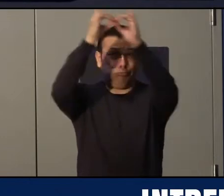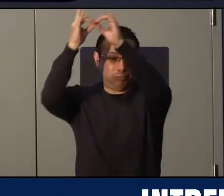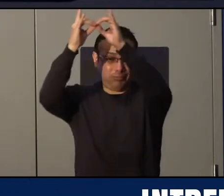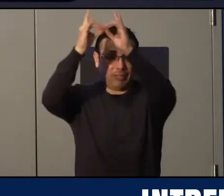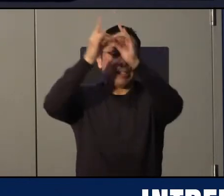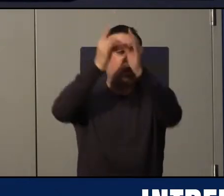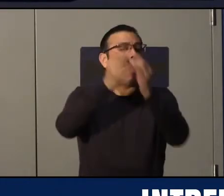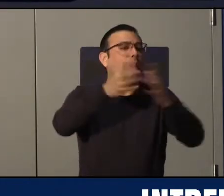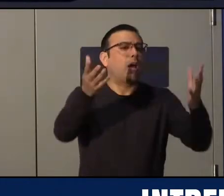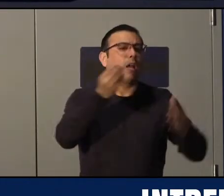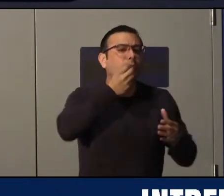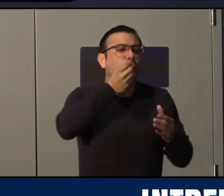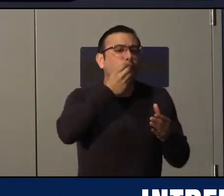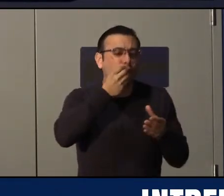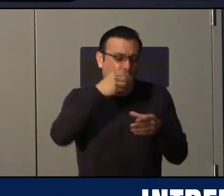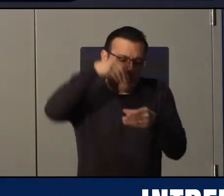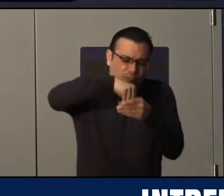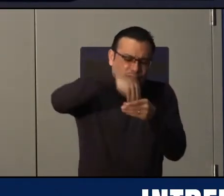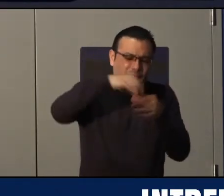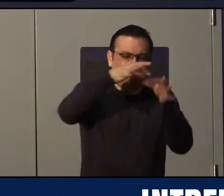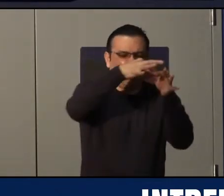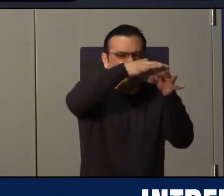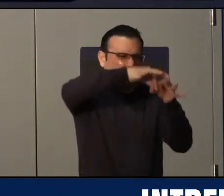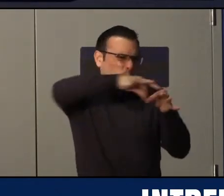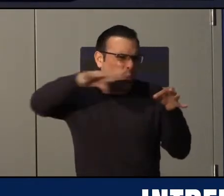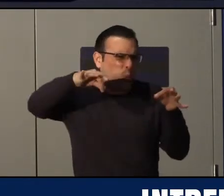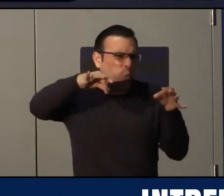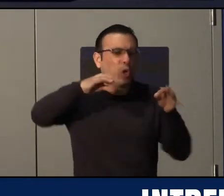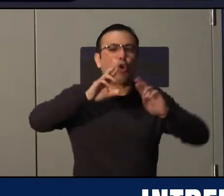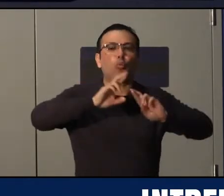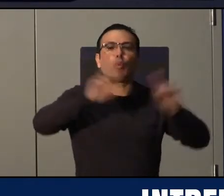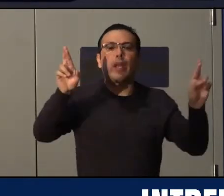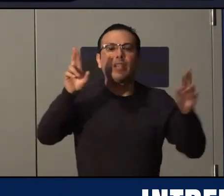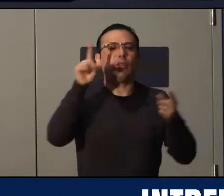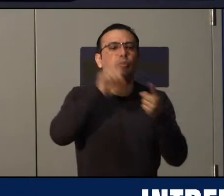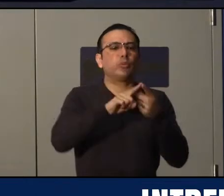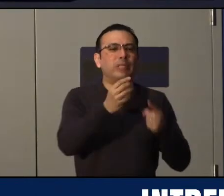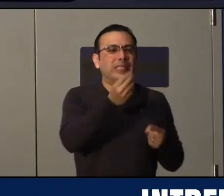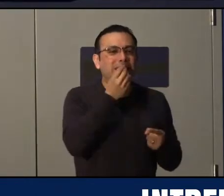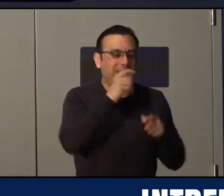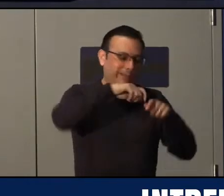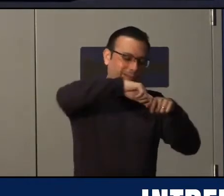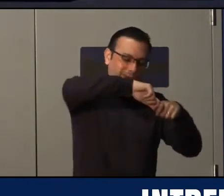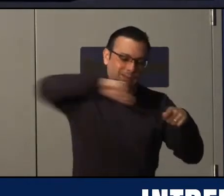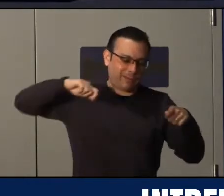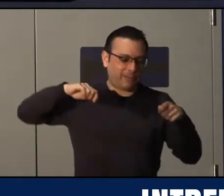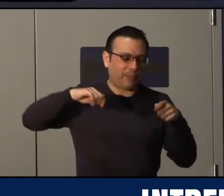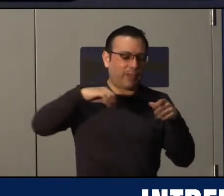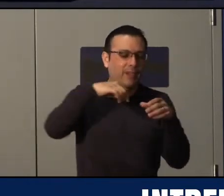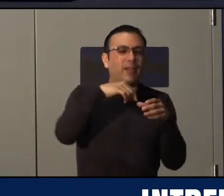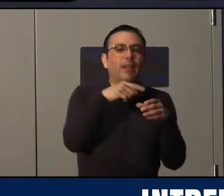packaged, like ready to eat, the military rations or stuff that they've